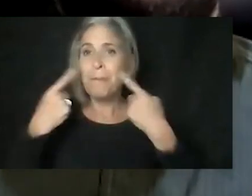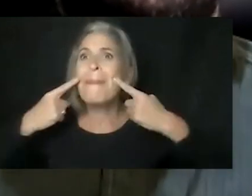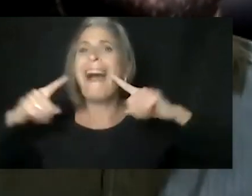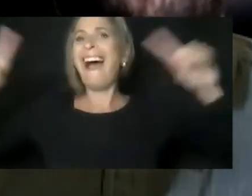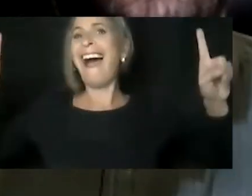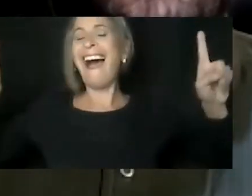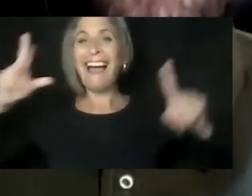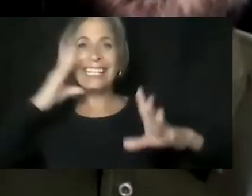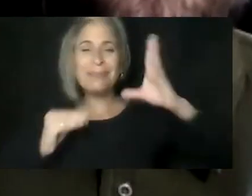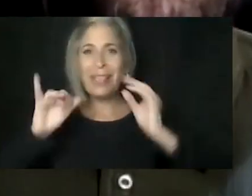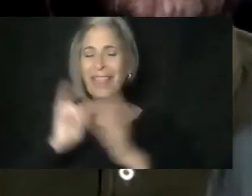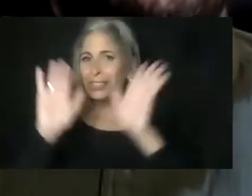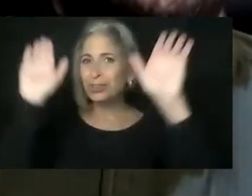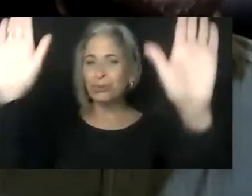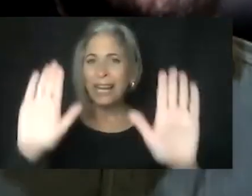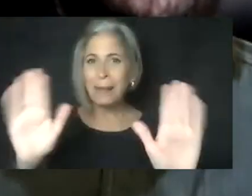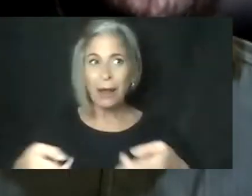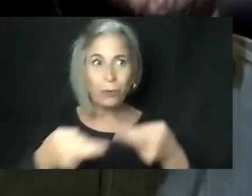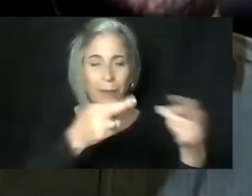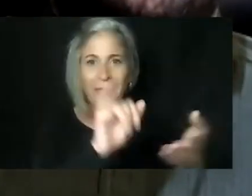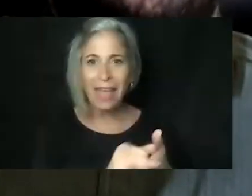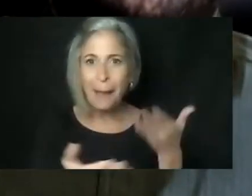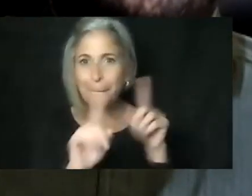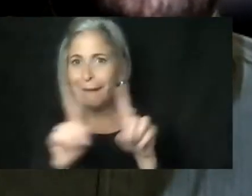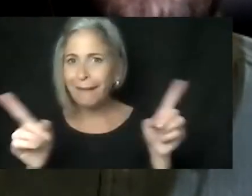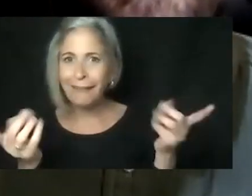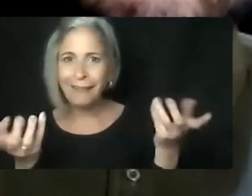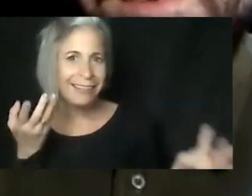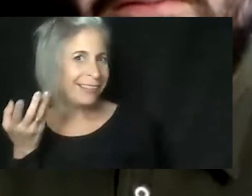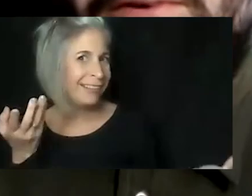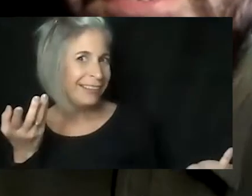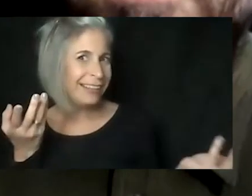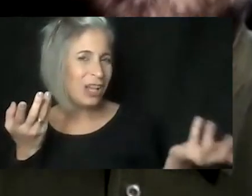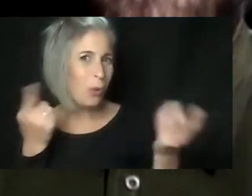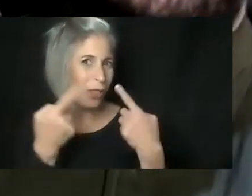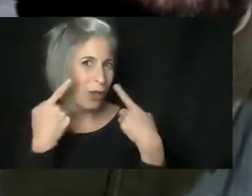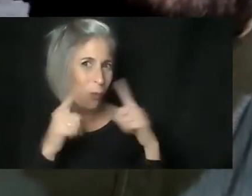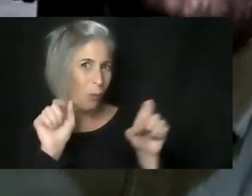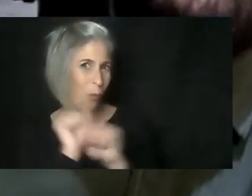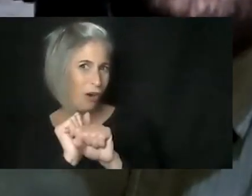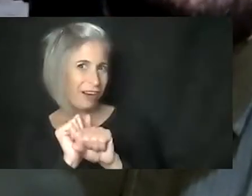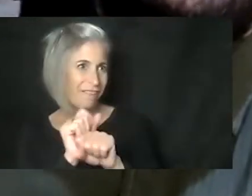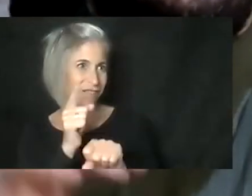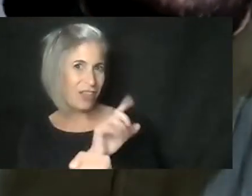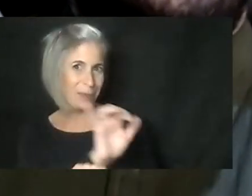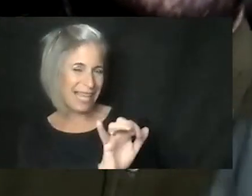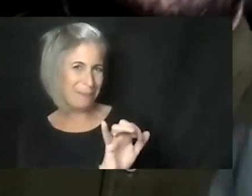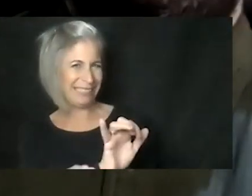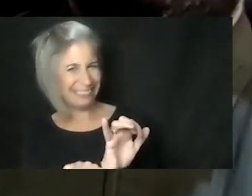I mean that's great, and I'd probably recommend that. But like, is it going to work just as well for them? Like, it's